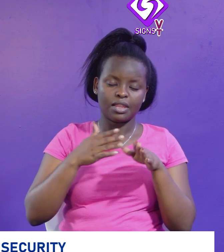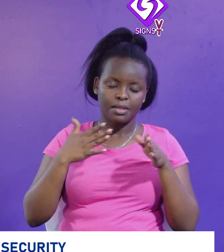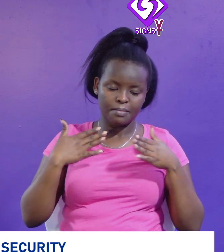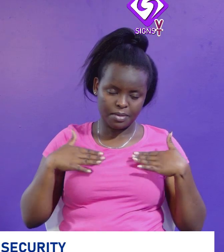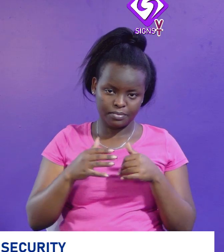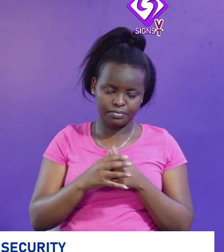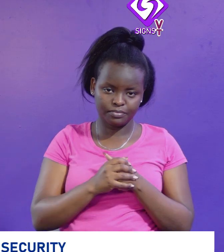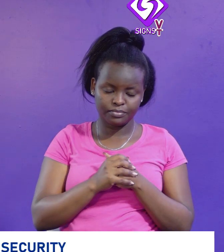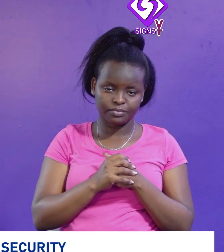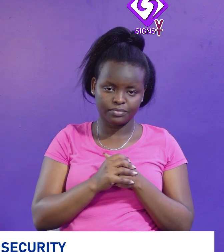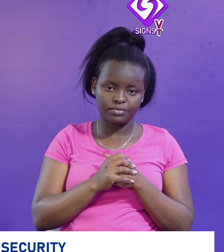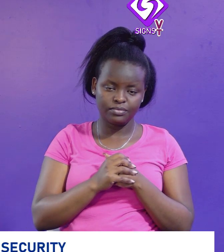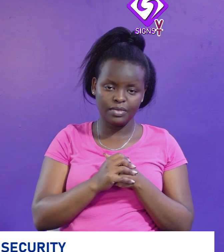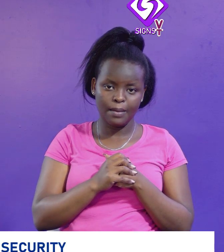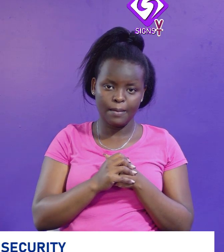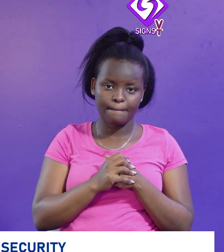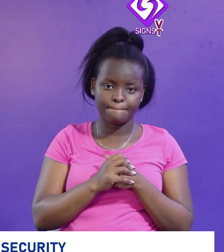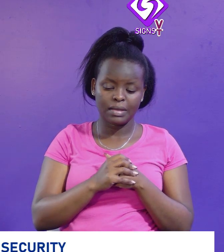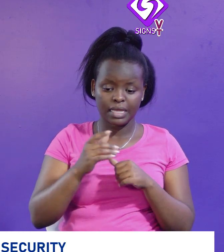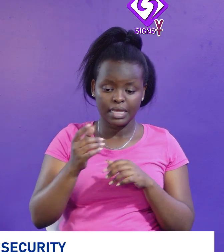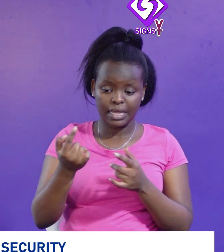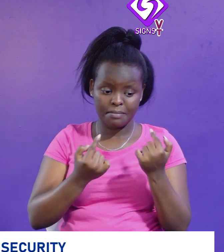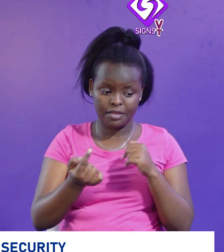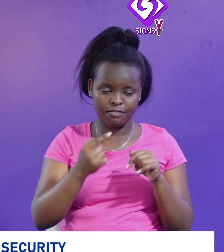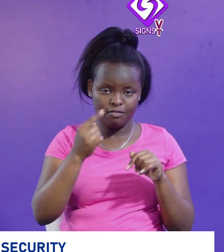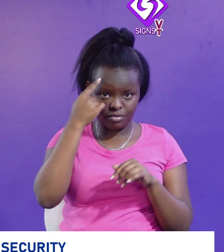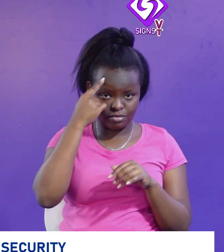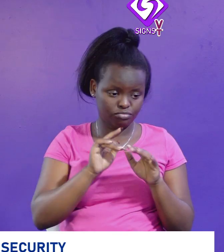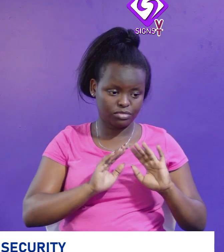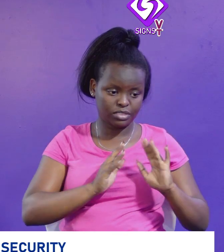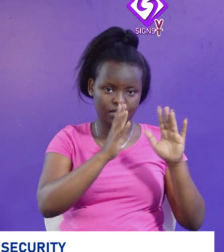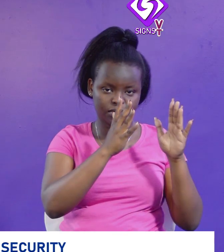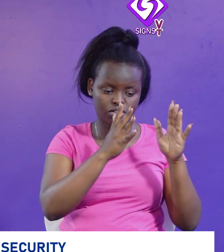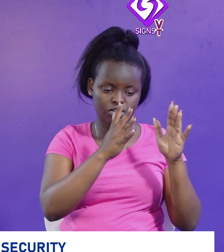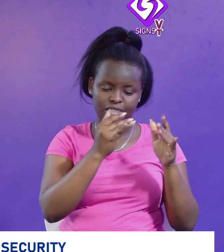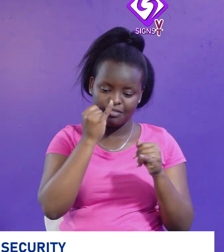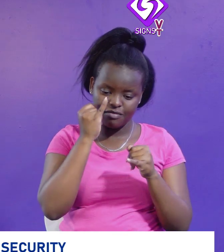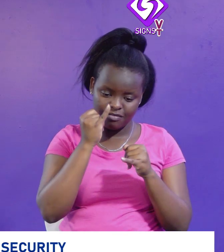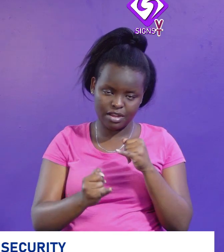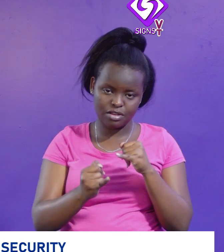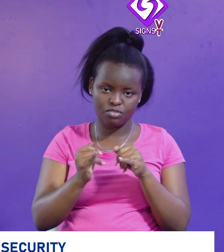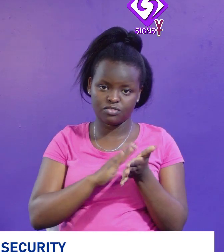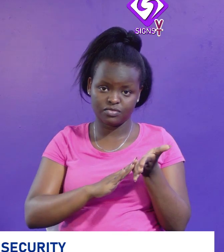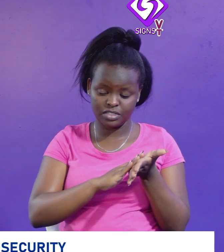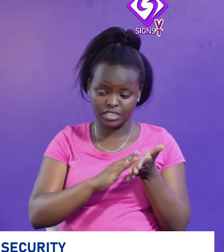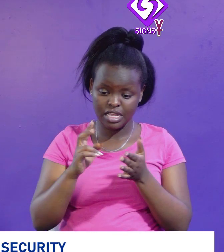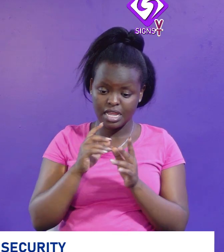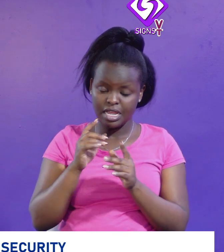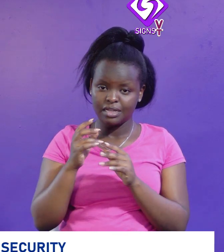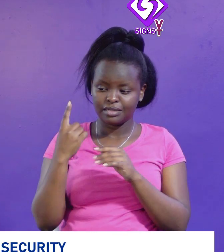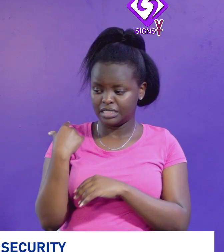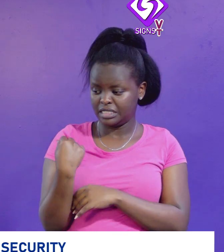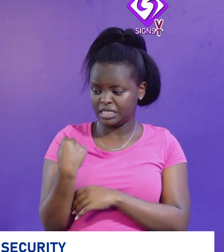meeting comes as preparation for the celebrations enter their final phase. During a recent inspection tour,